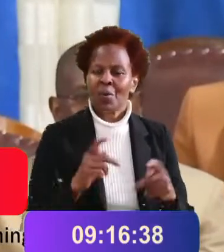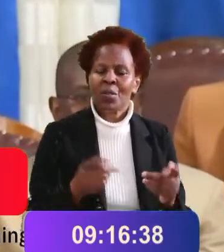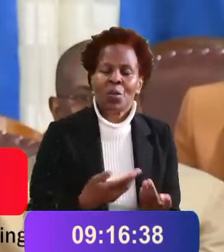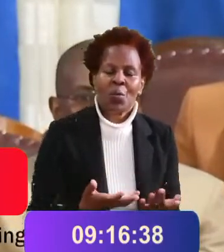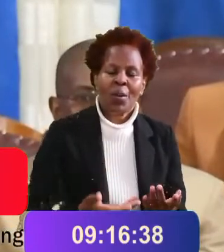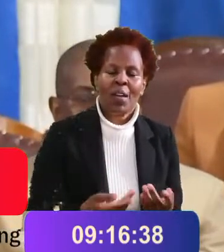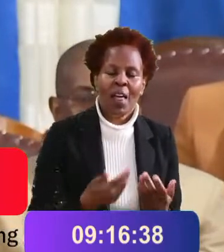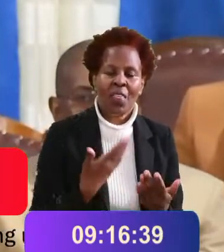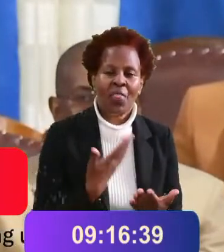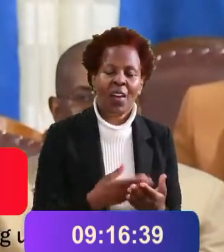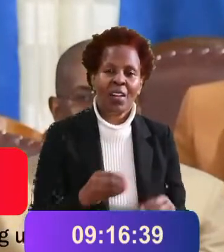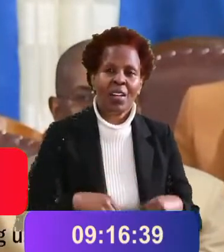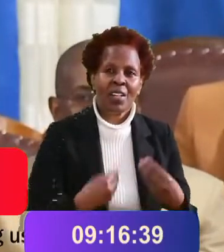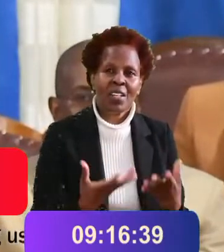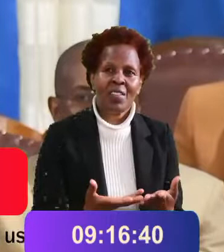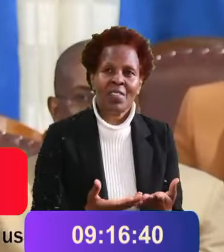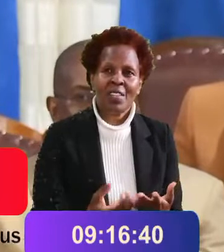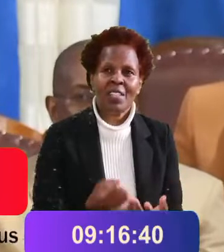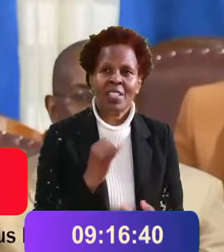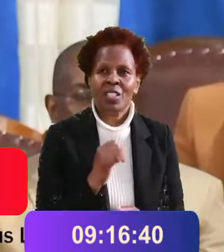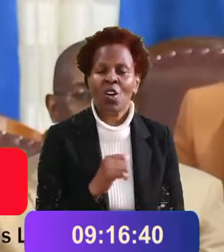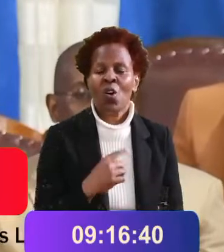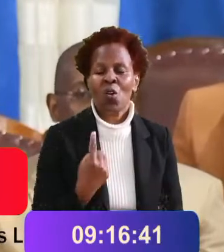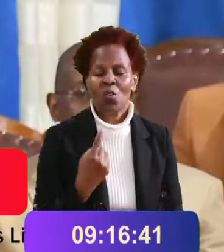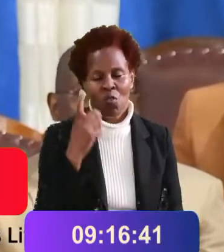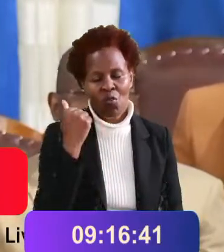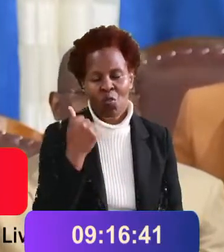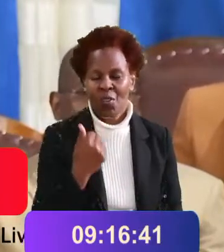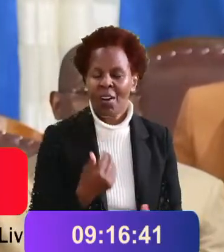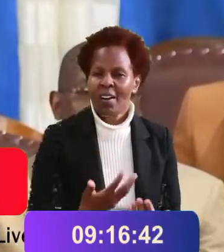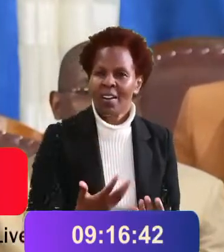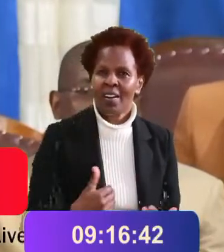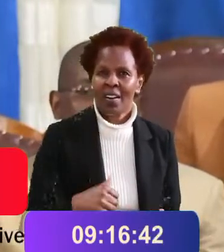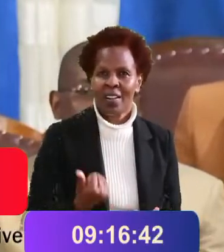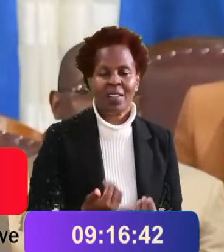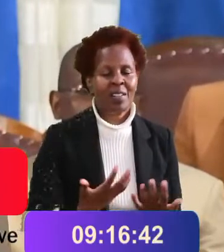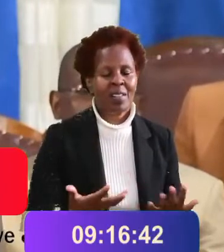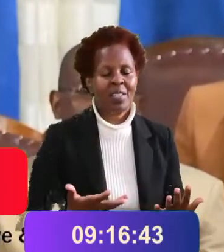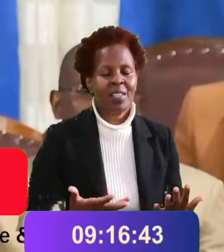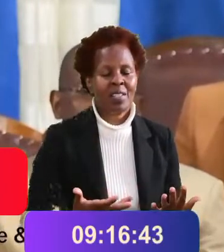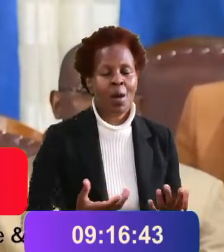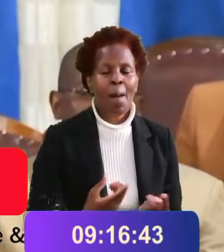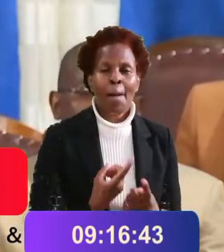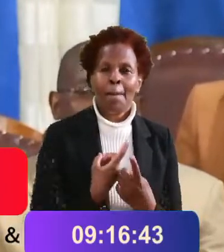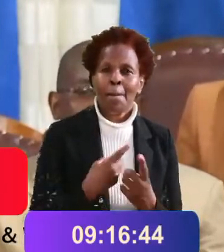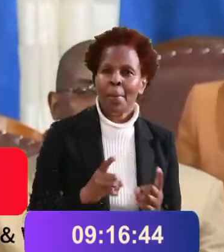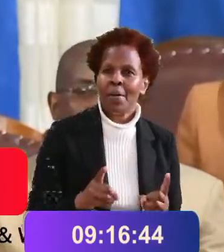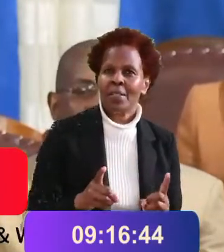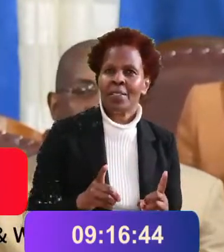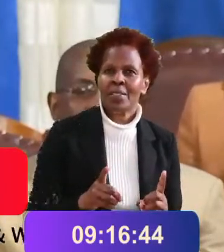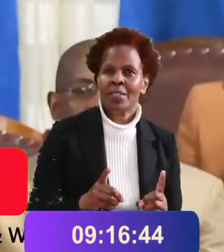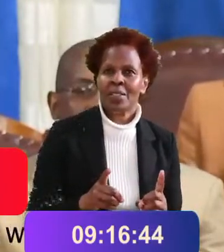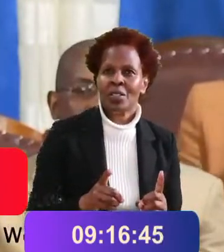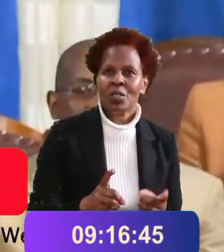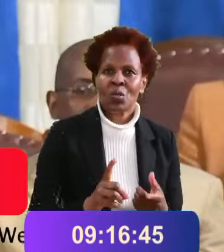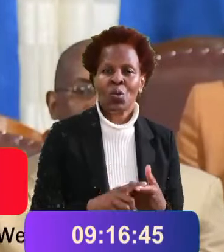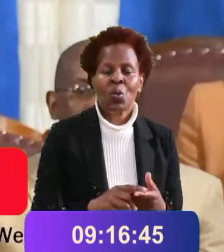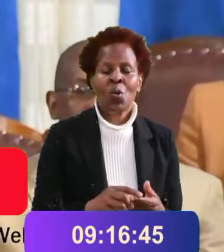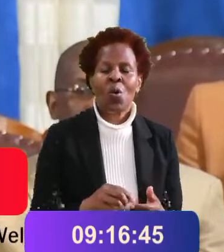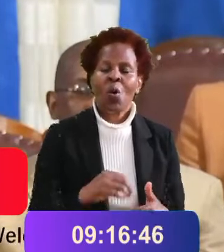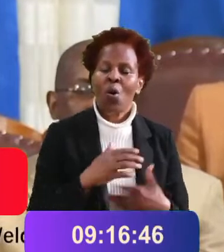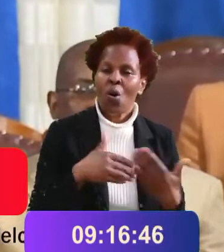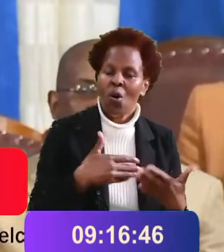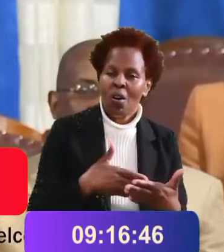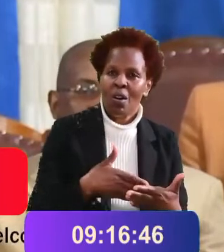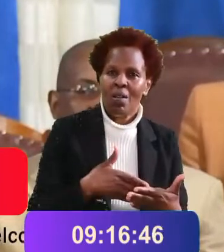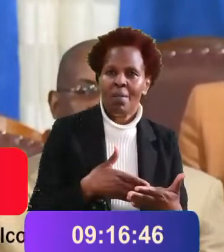is valid only for some things. James is moving us from a place of either